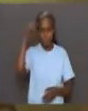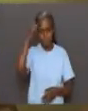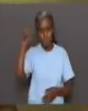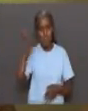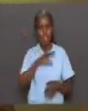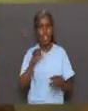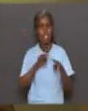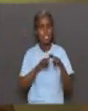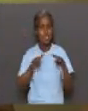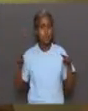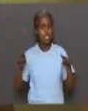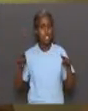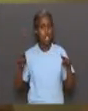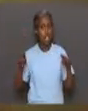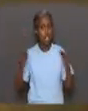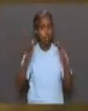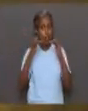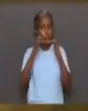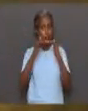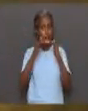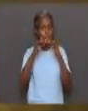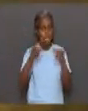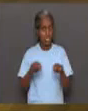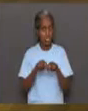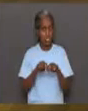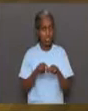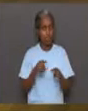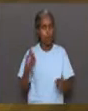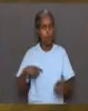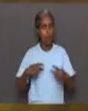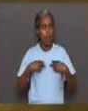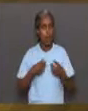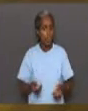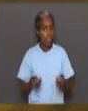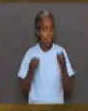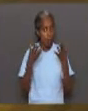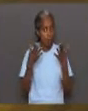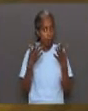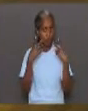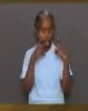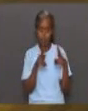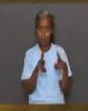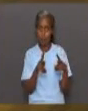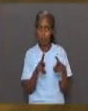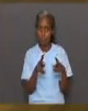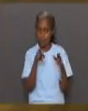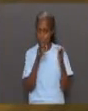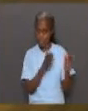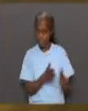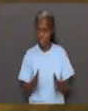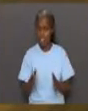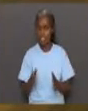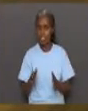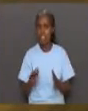and special quadrilaterals. We have a lot to look forward to. So if you are